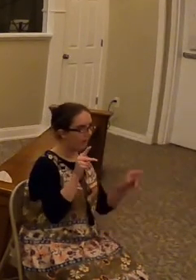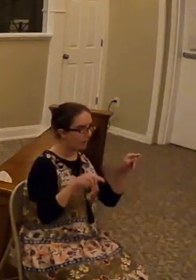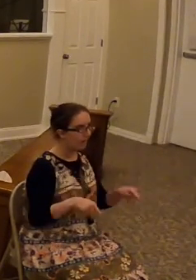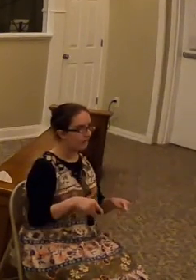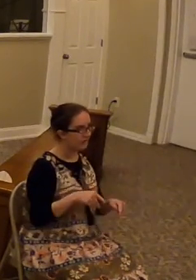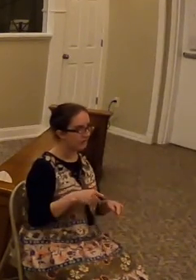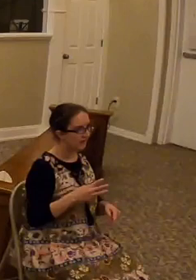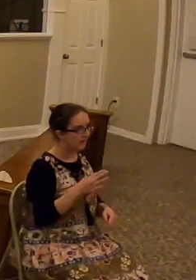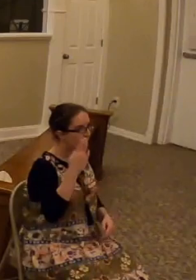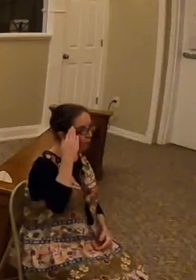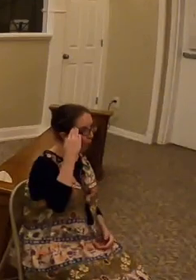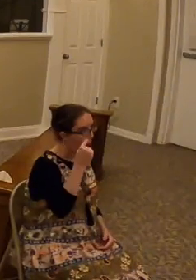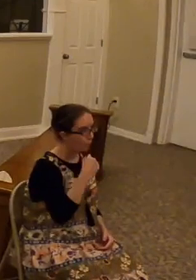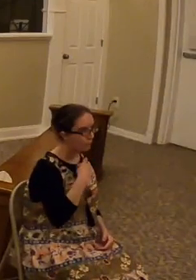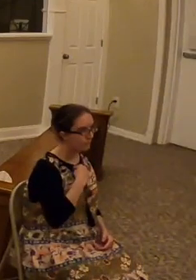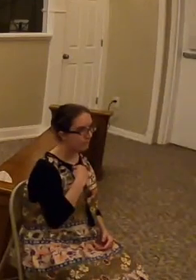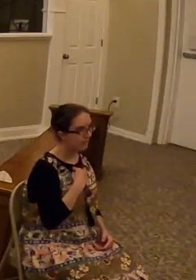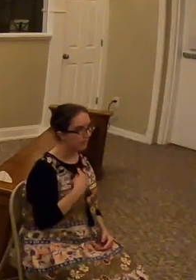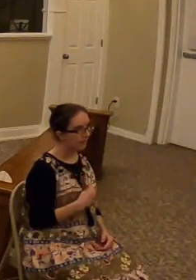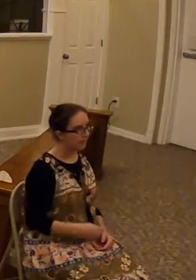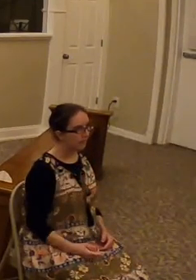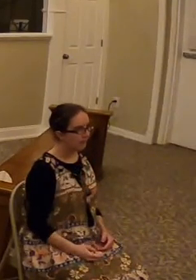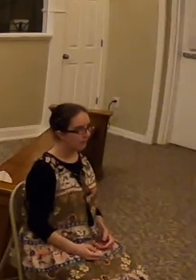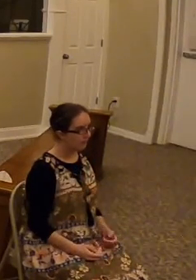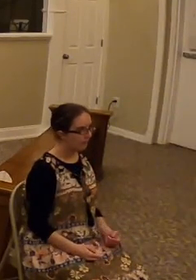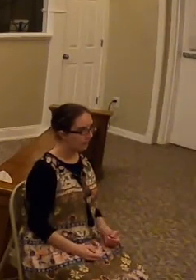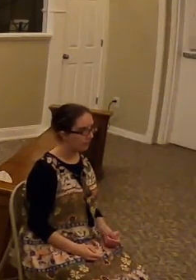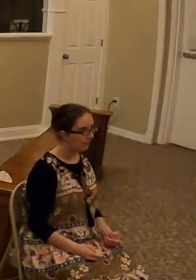Somebody up there knows me.